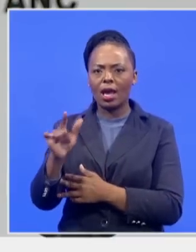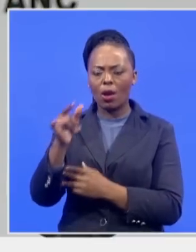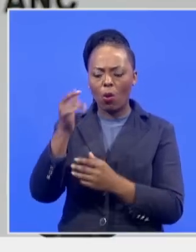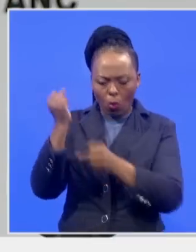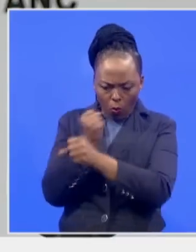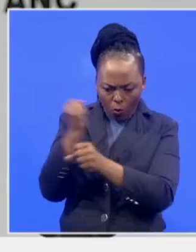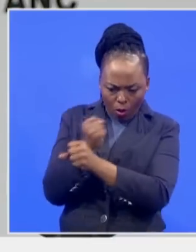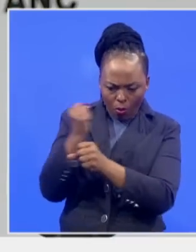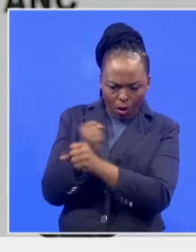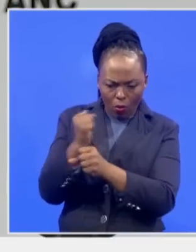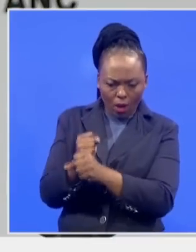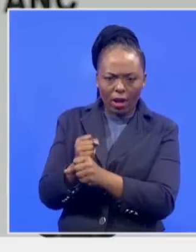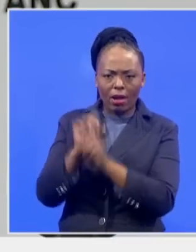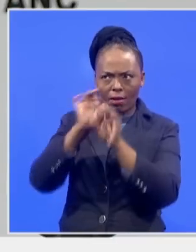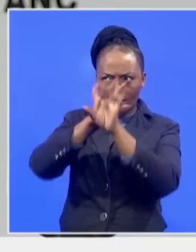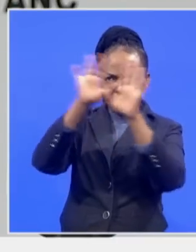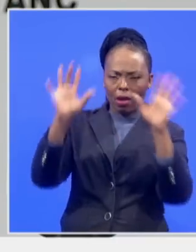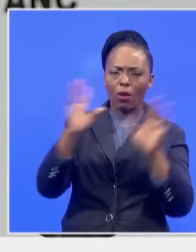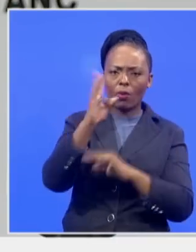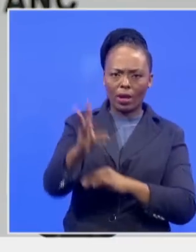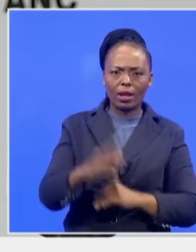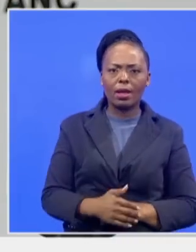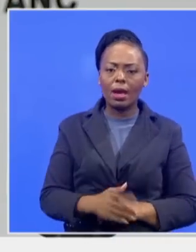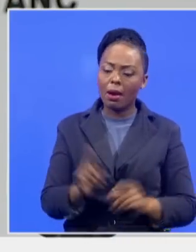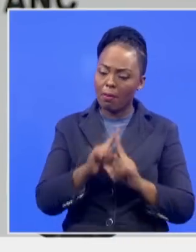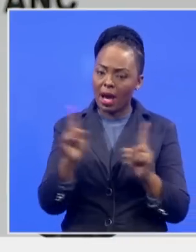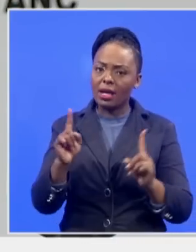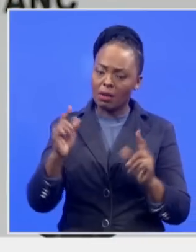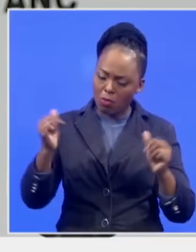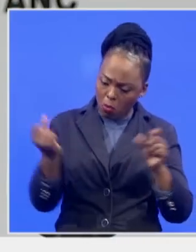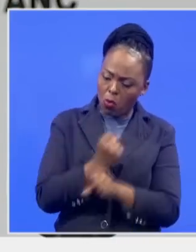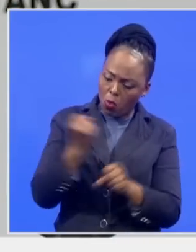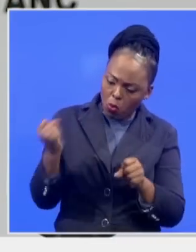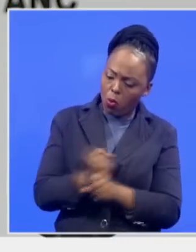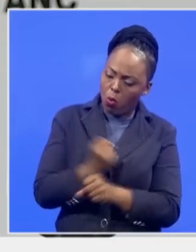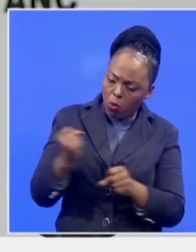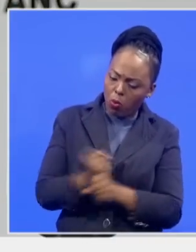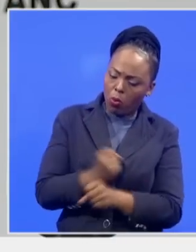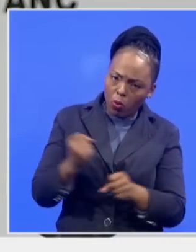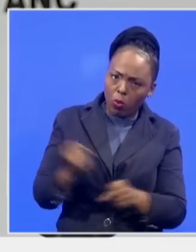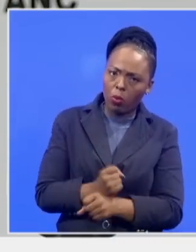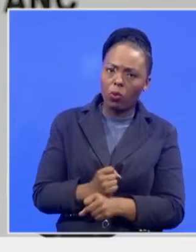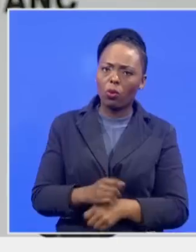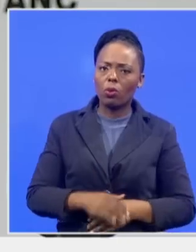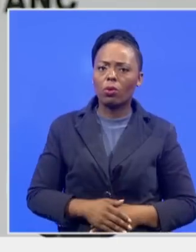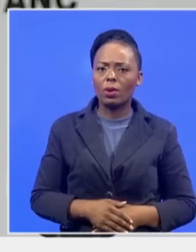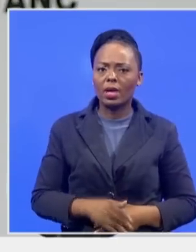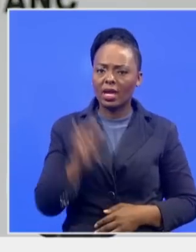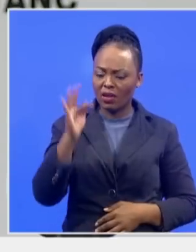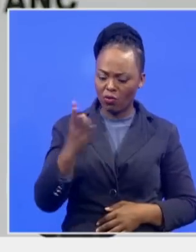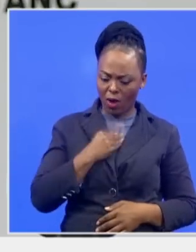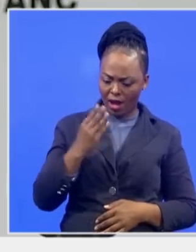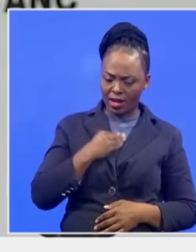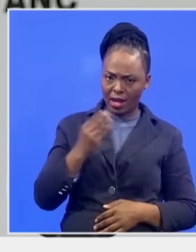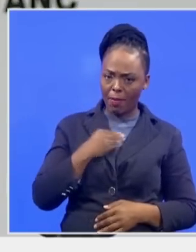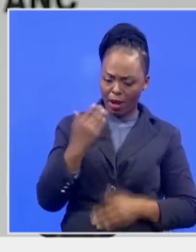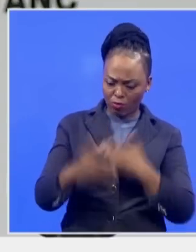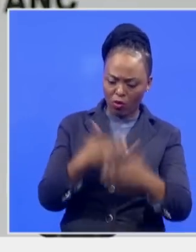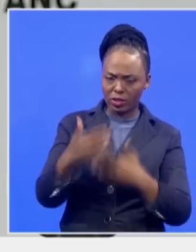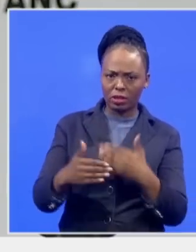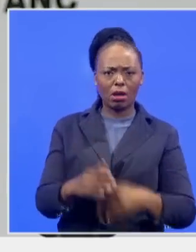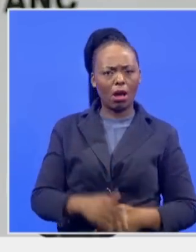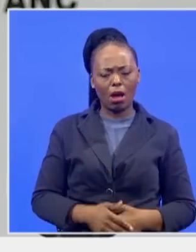assured, and we'll tell them today, you act in a manner that undermines this process, we withdraw you, the authorities with the